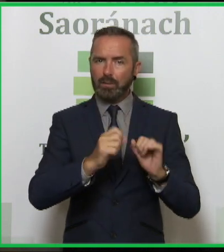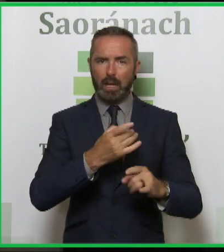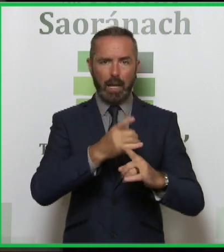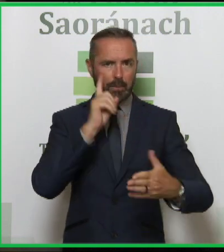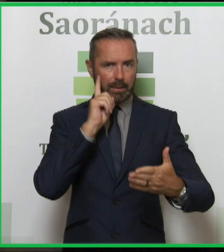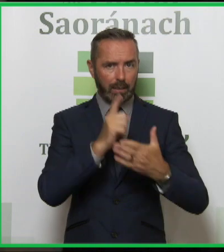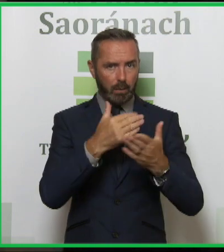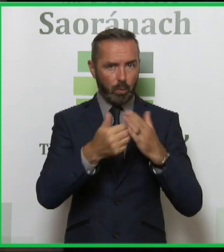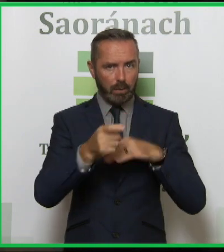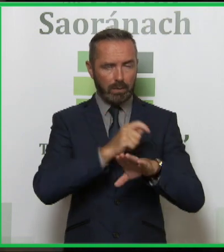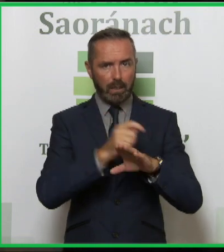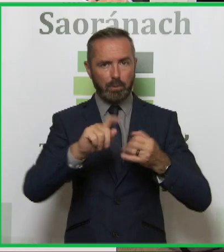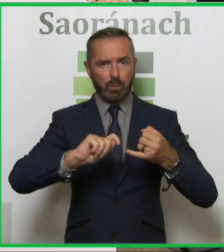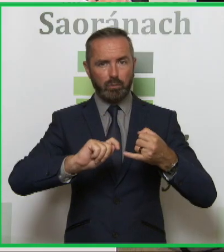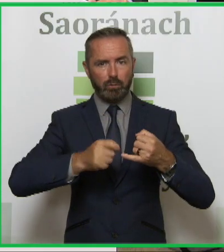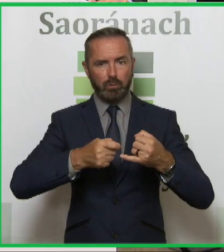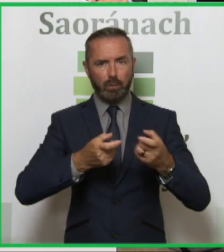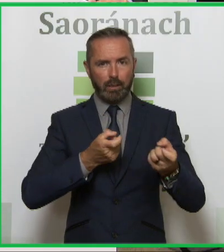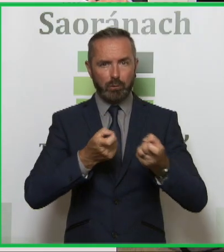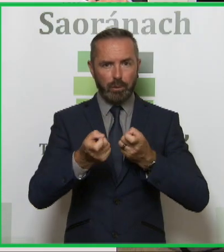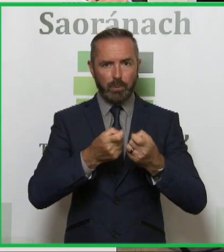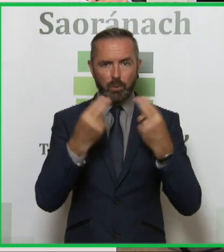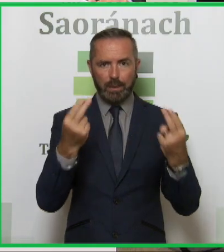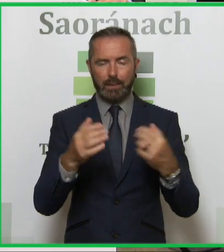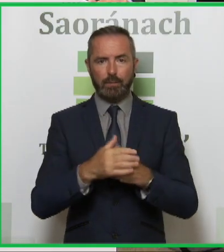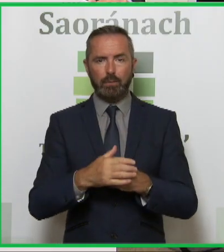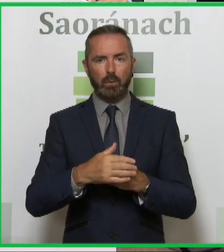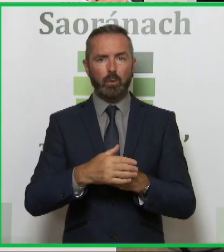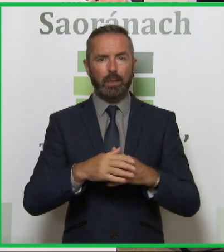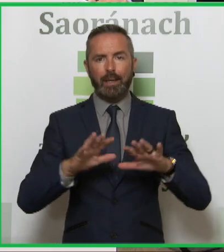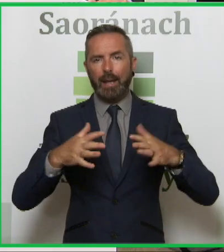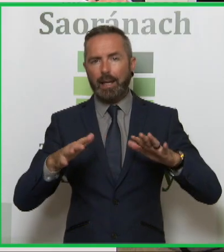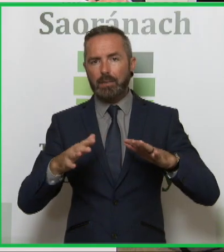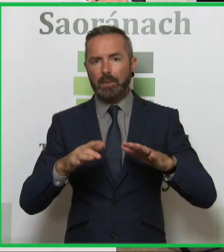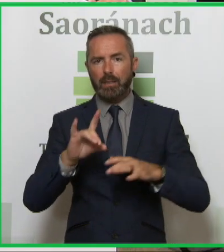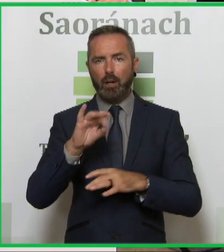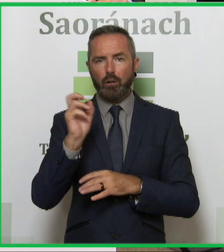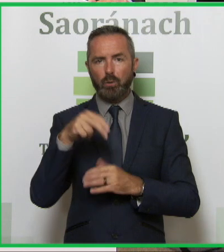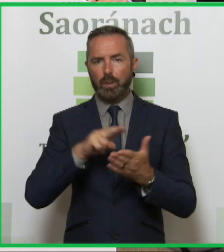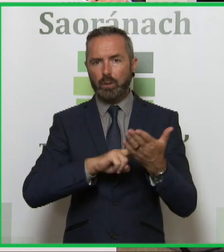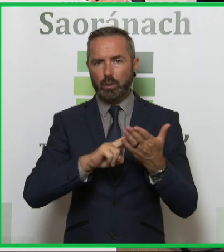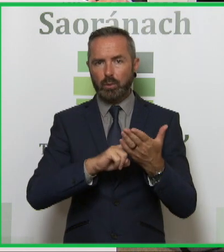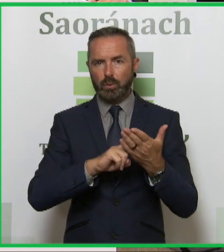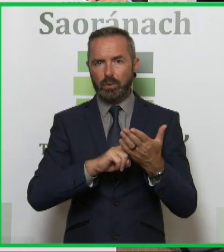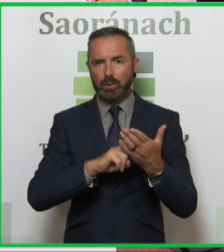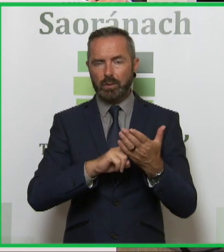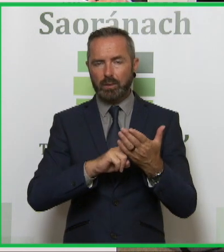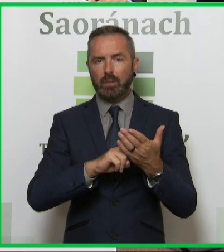are needed. We estimate heroin use by combining different data sources,